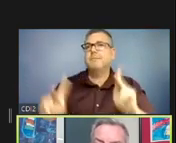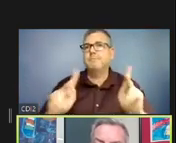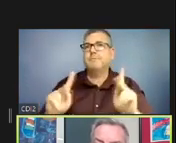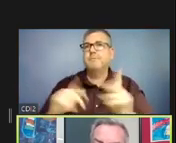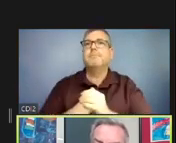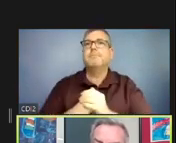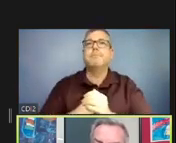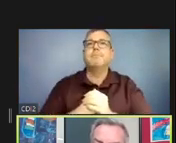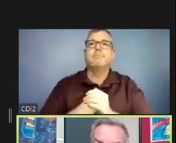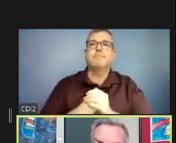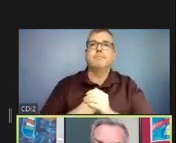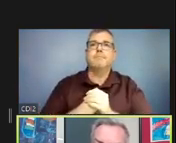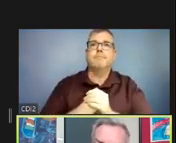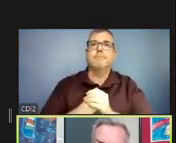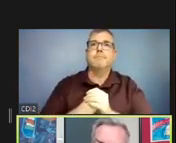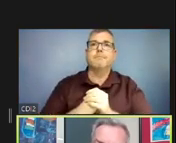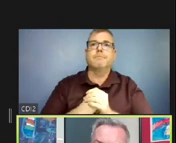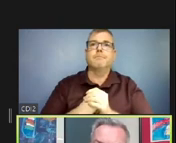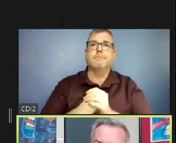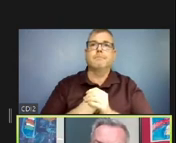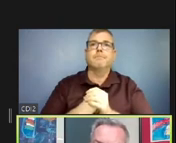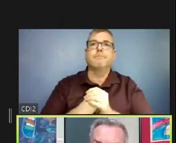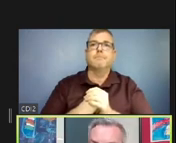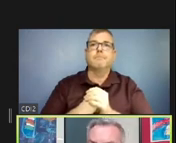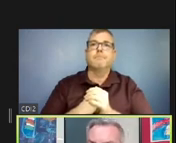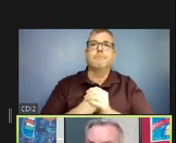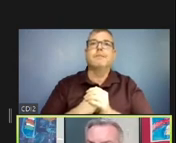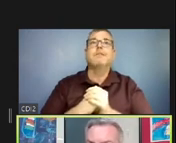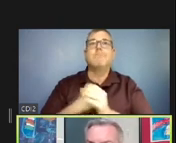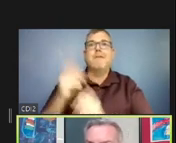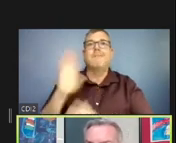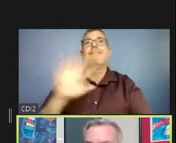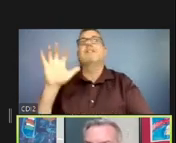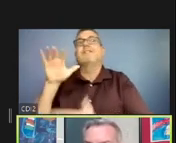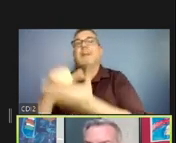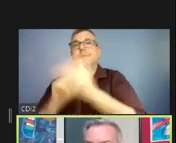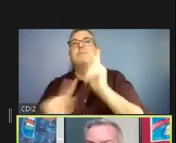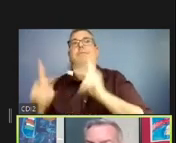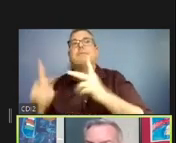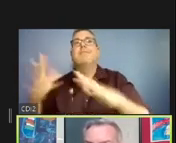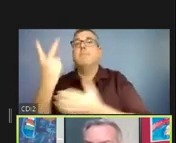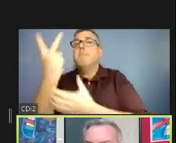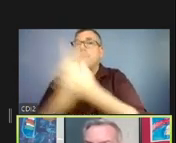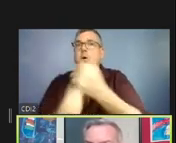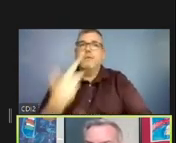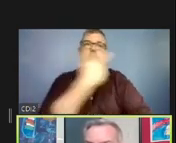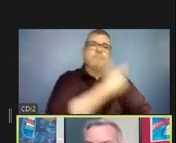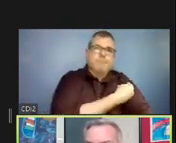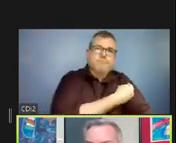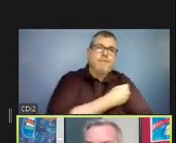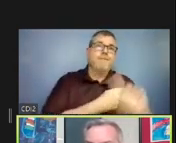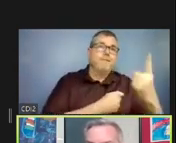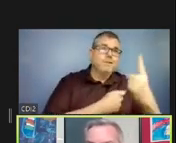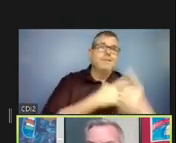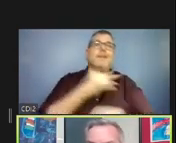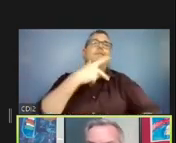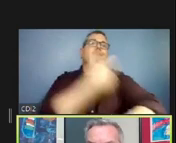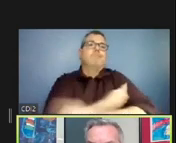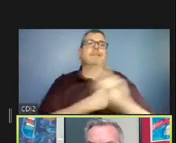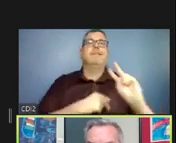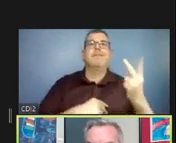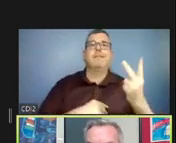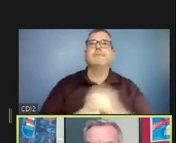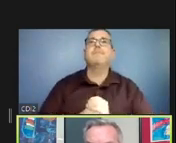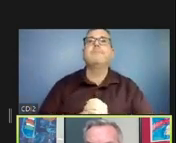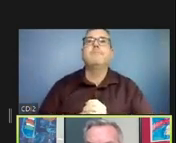What do we hope for doses overall? So at the end of January 2021, hoping for the state to receive 4 million